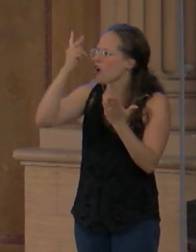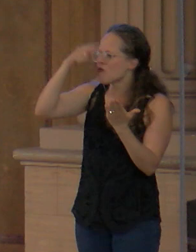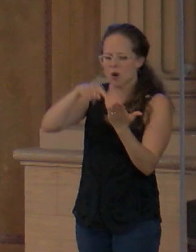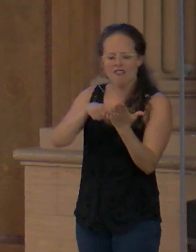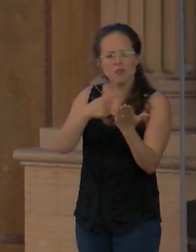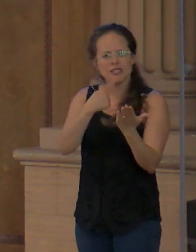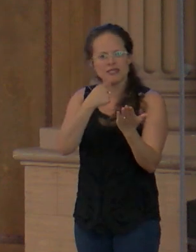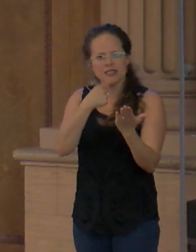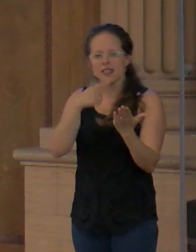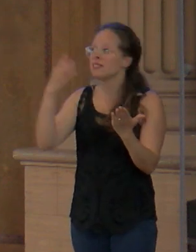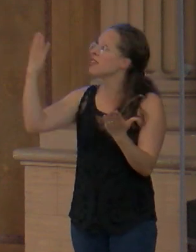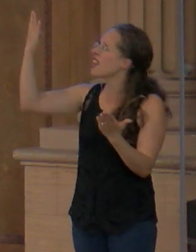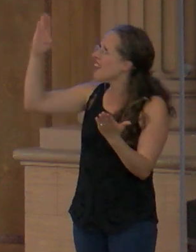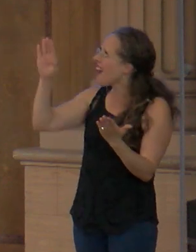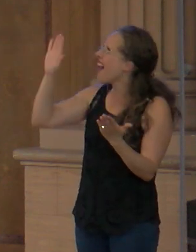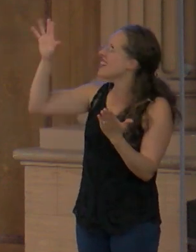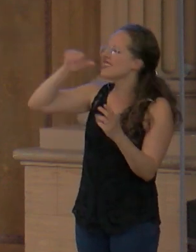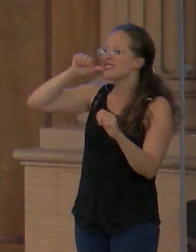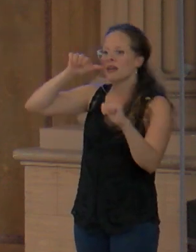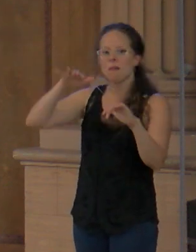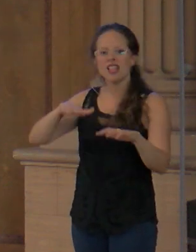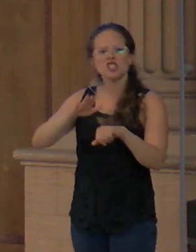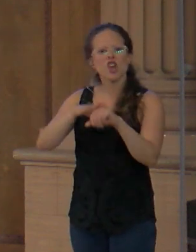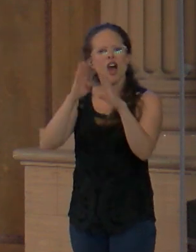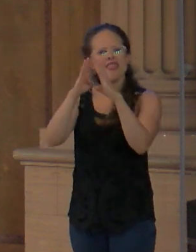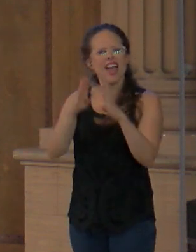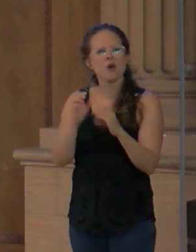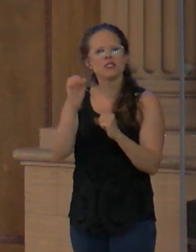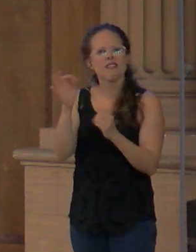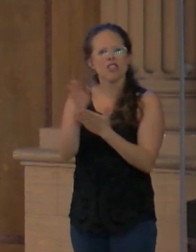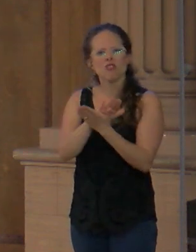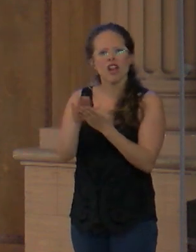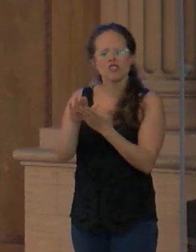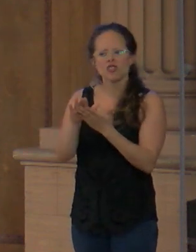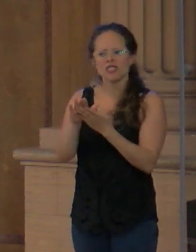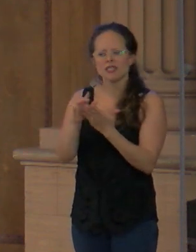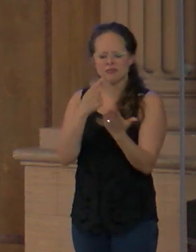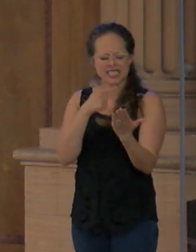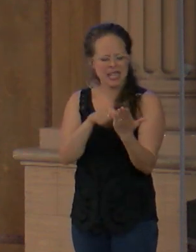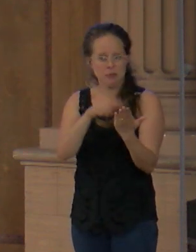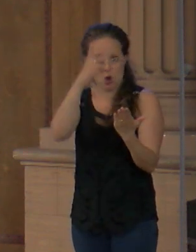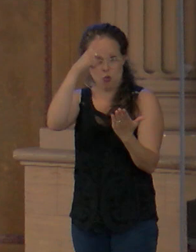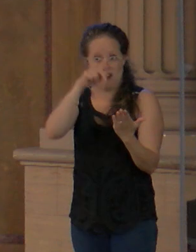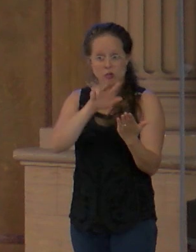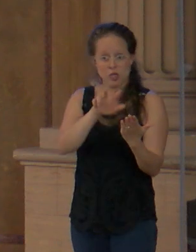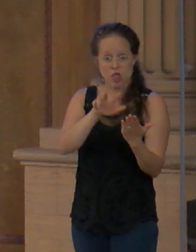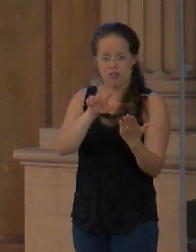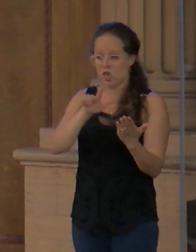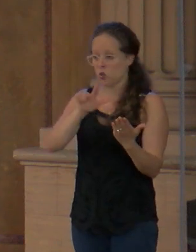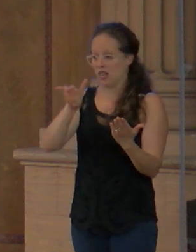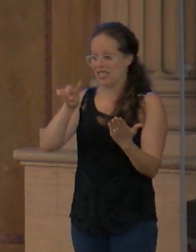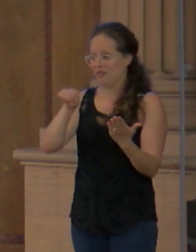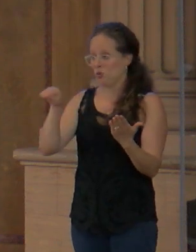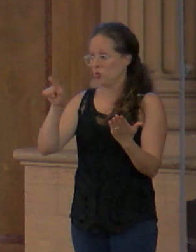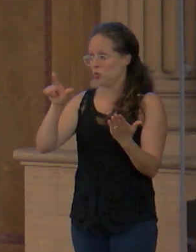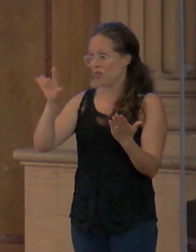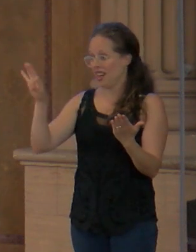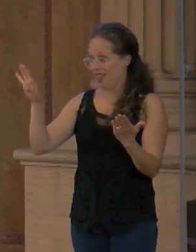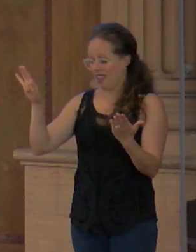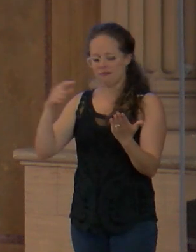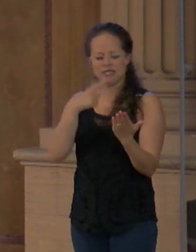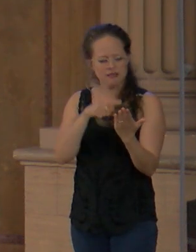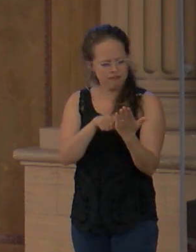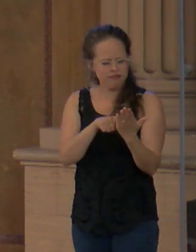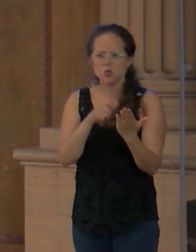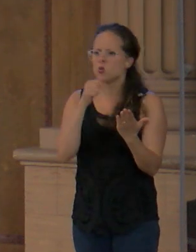God and his blessing on the house of the righteous or the house of the just. And listen to what this says in Proverbs 3:27-29. "Do